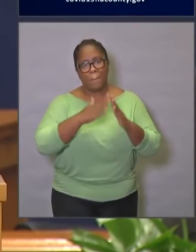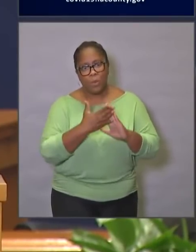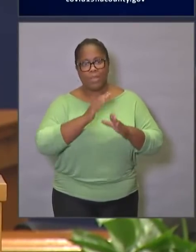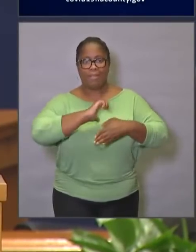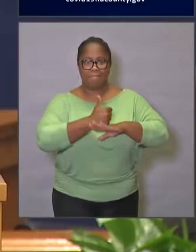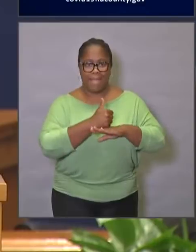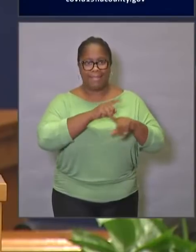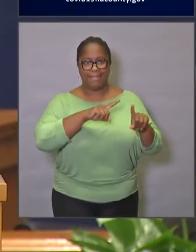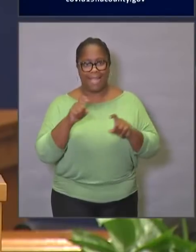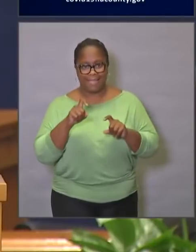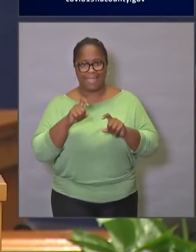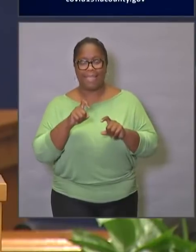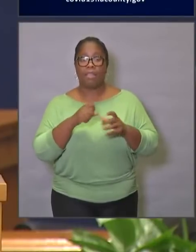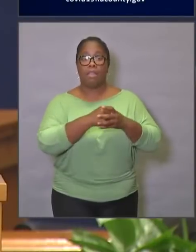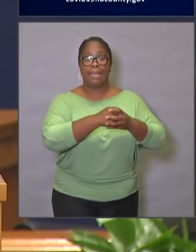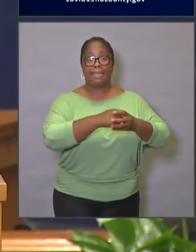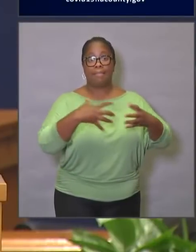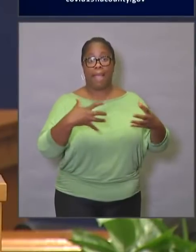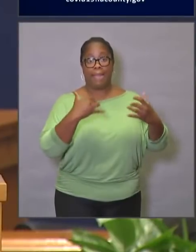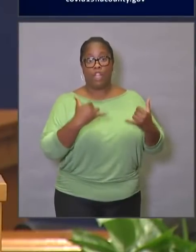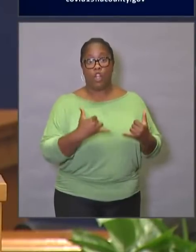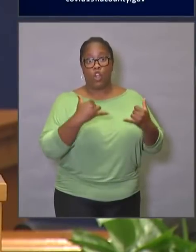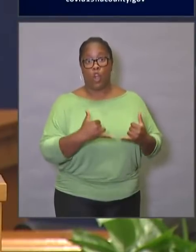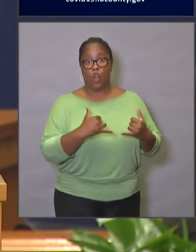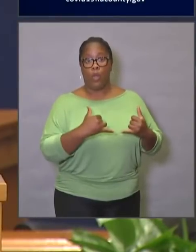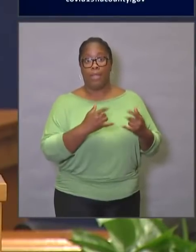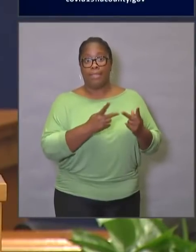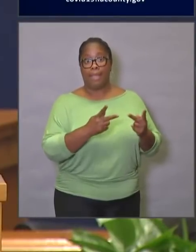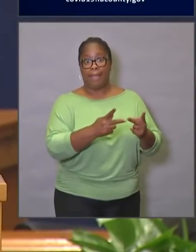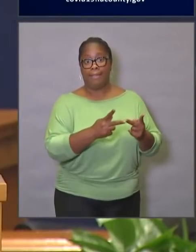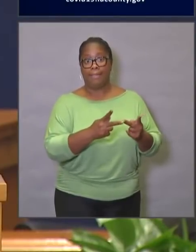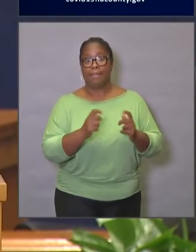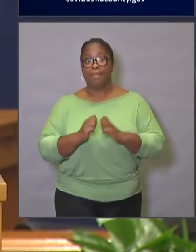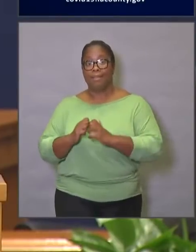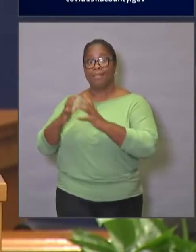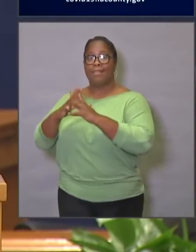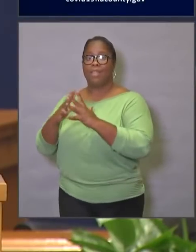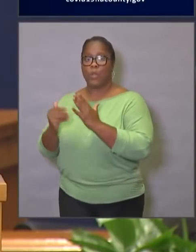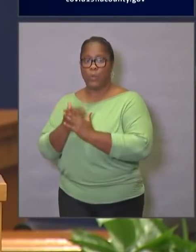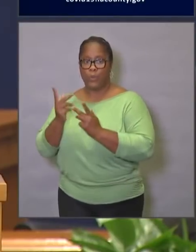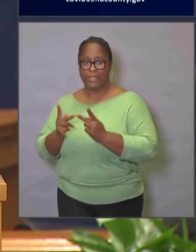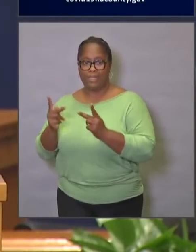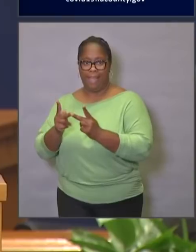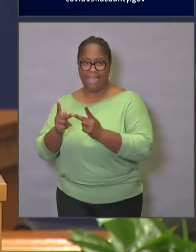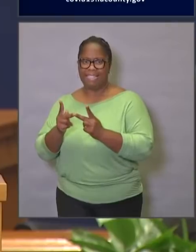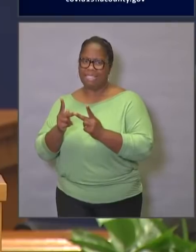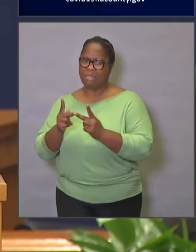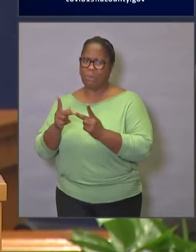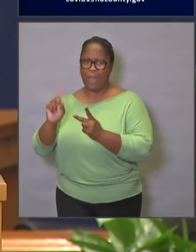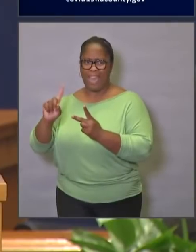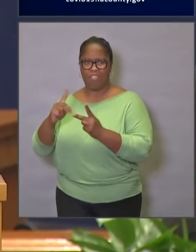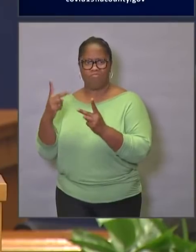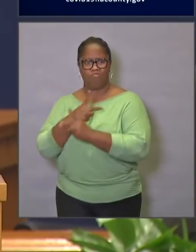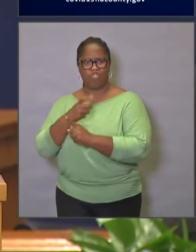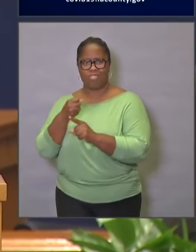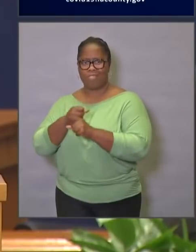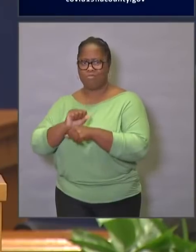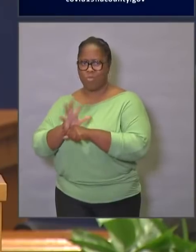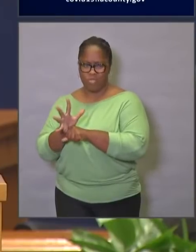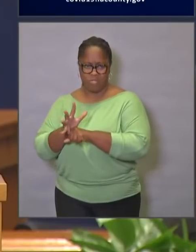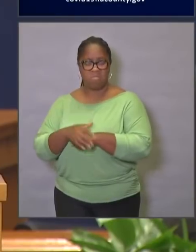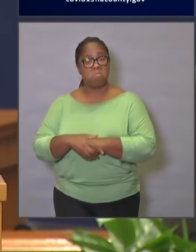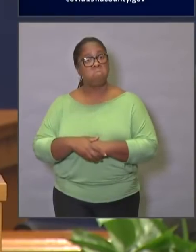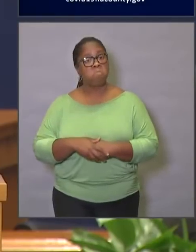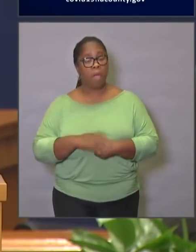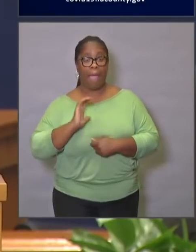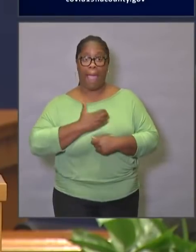with a focus on both expanding the capacity at existing sites as well as launching new sites in hard-hit areas. Our approach has been